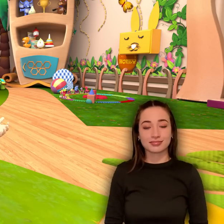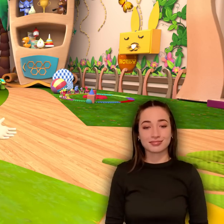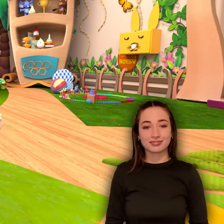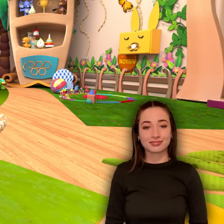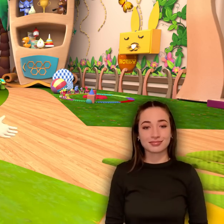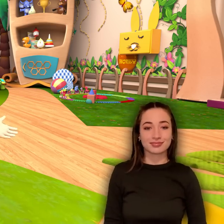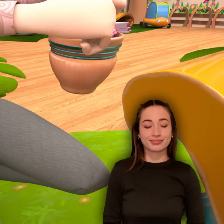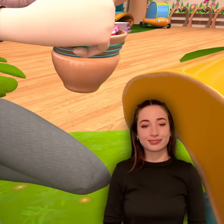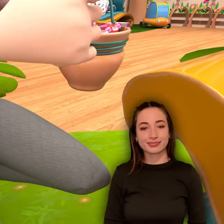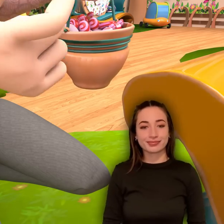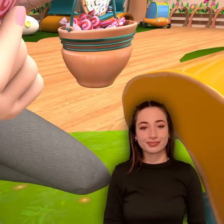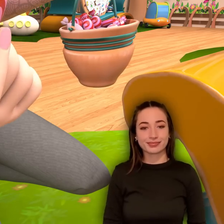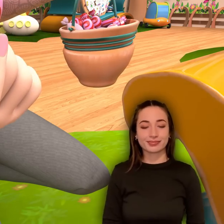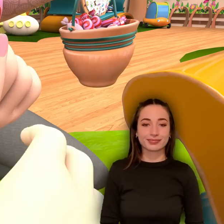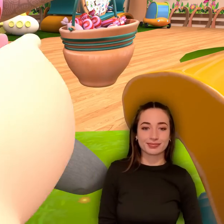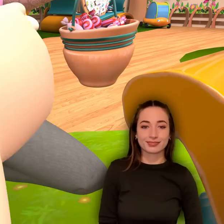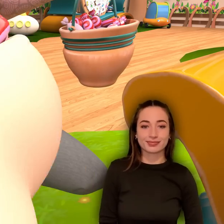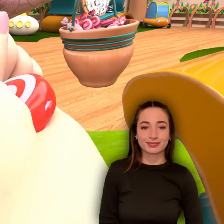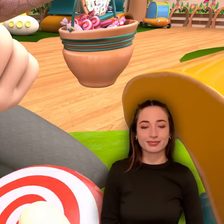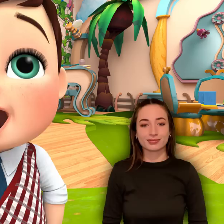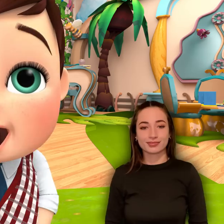right thank you